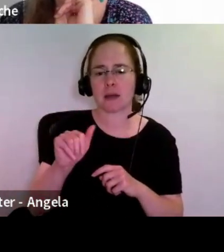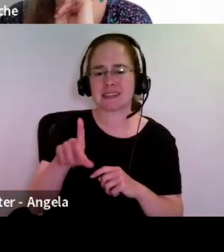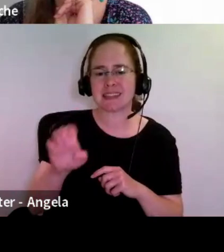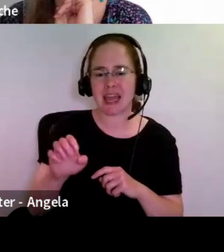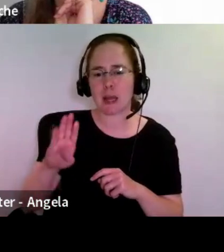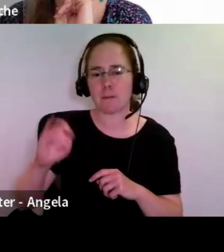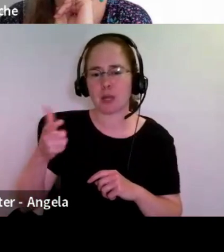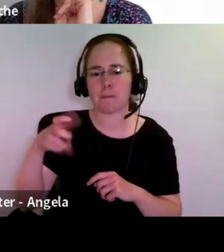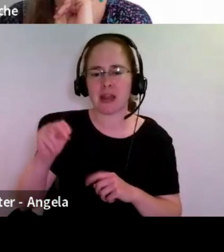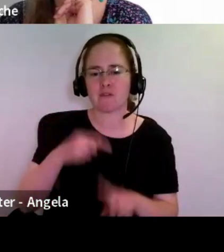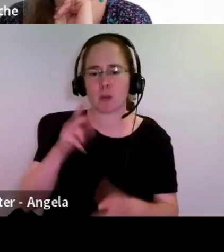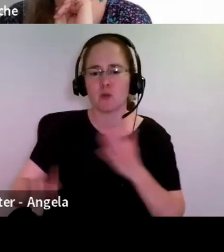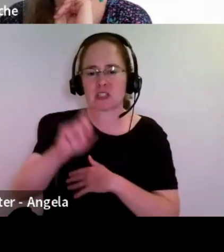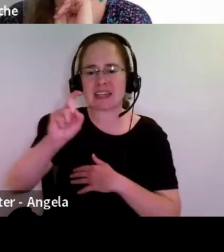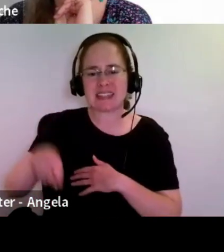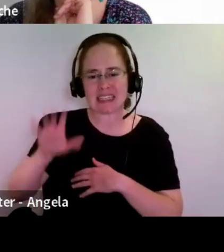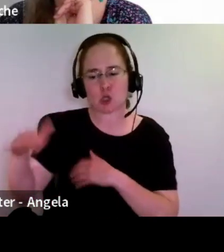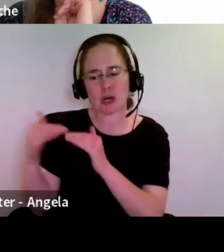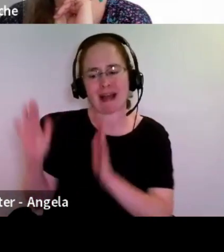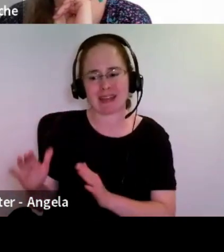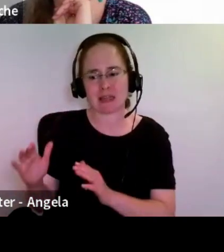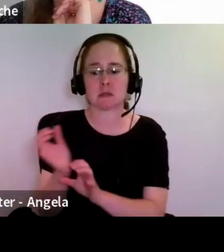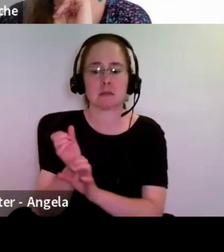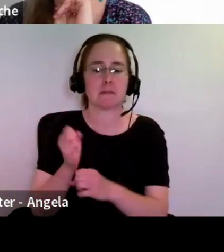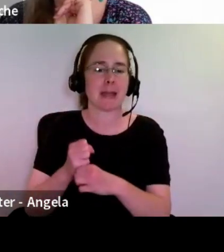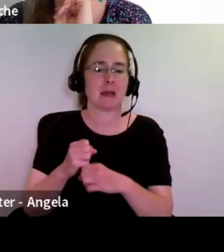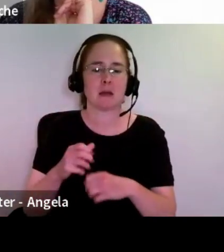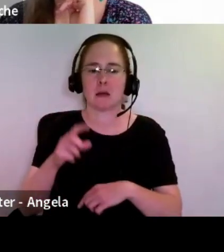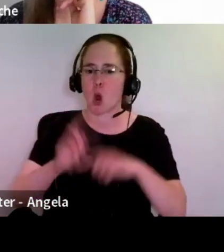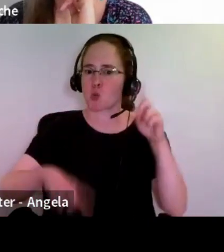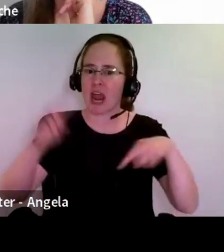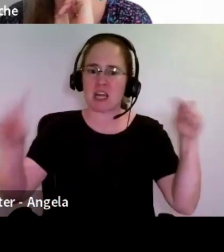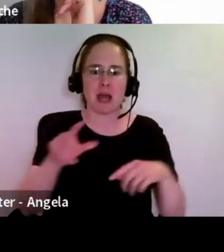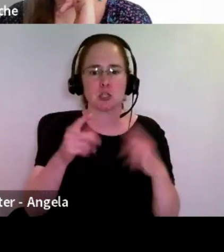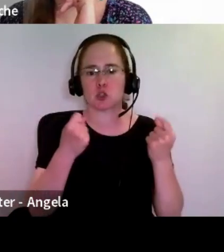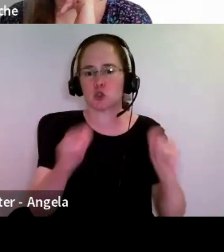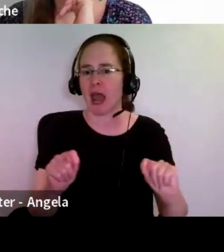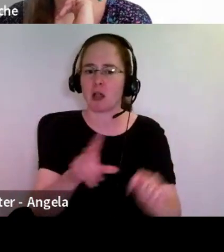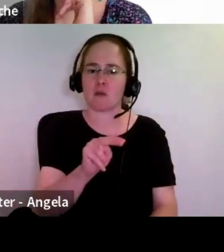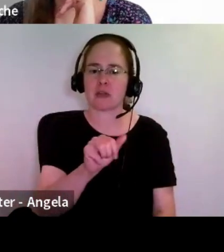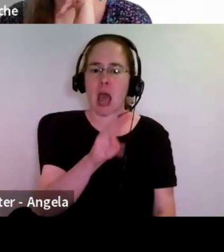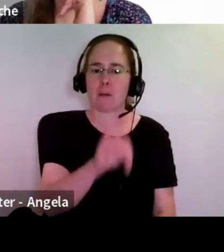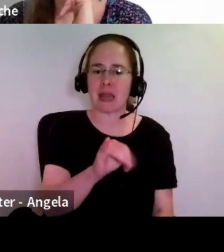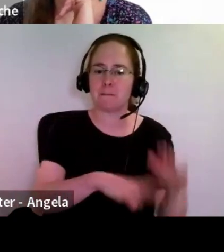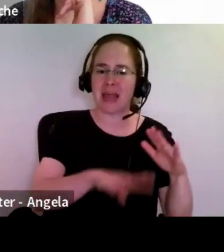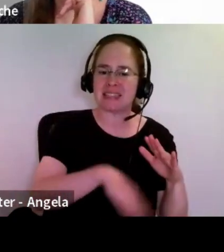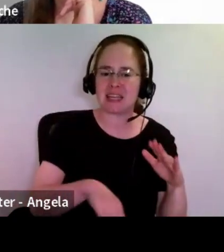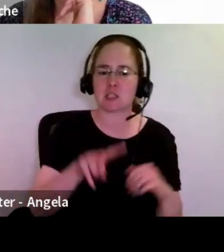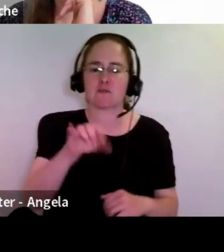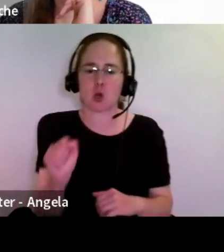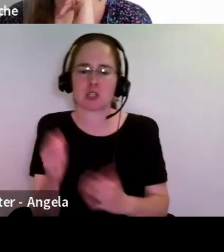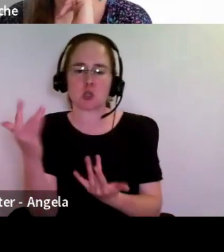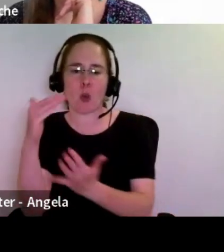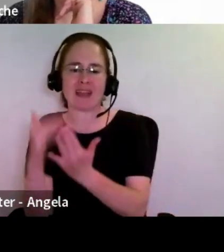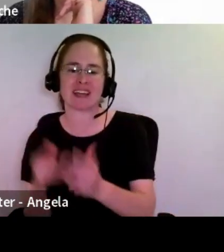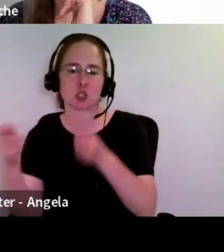and her colleagues did a randomized trial of NAMI basics versus a waitlist control. And that's published in,